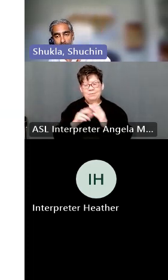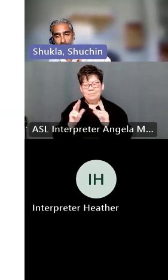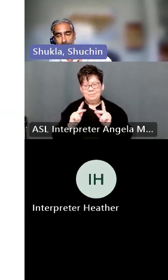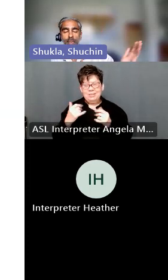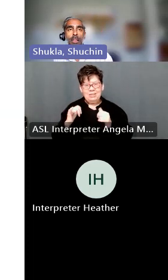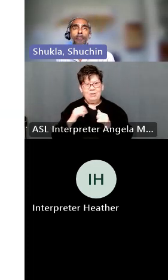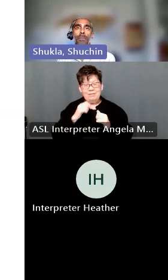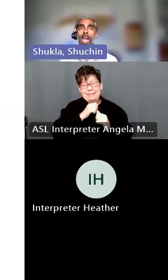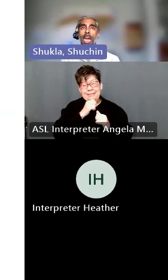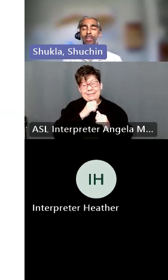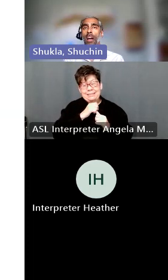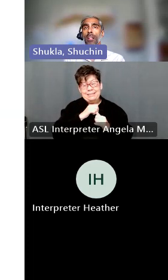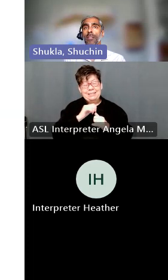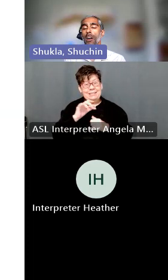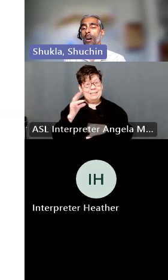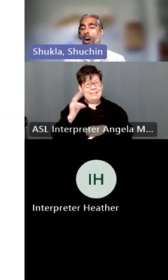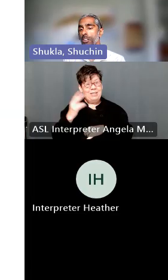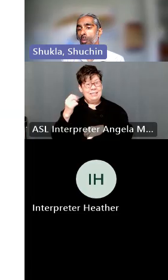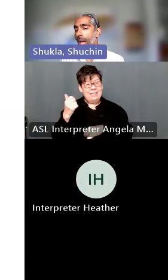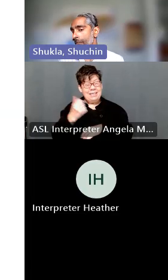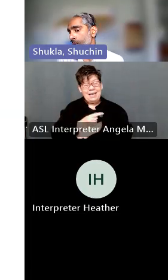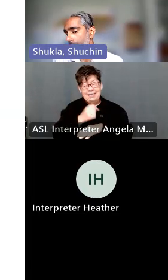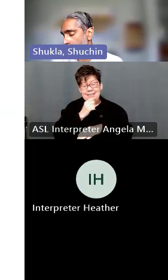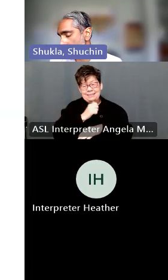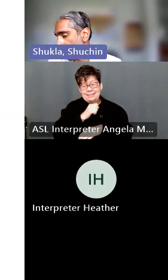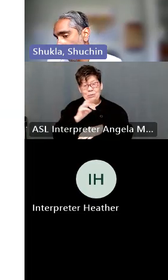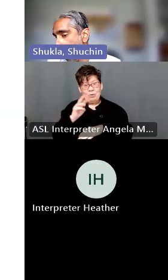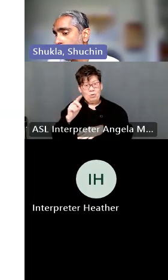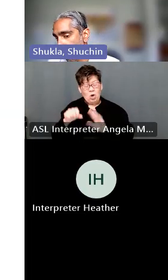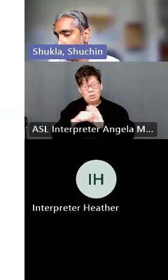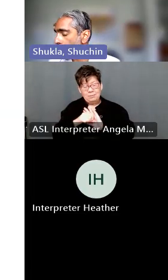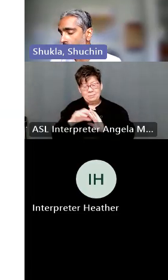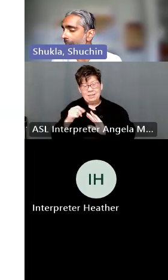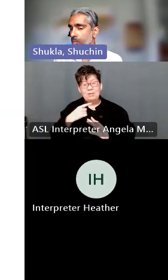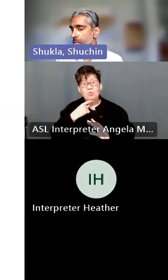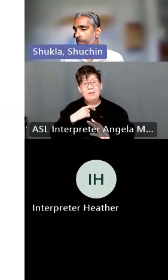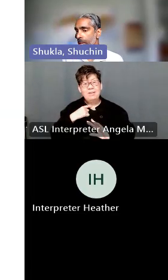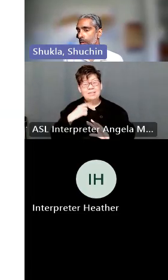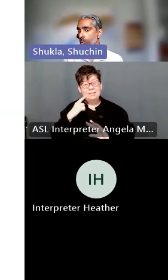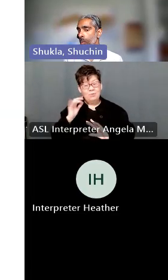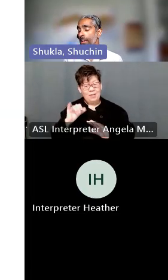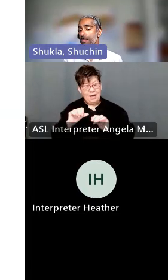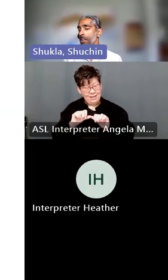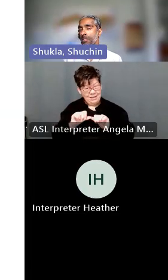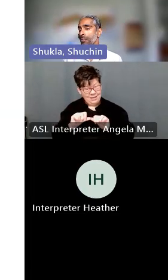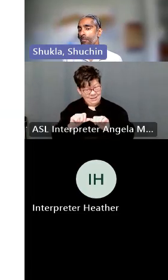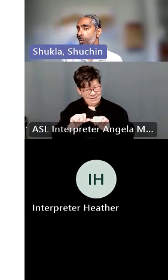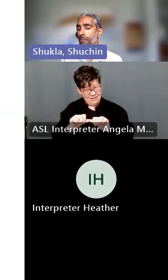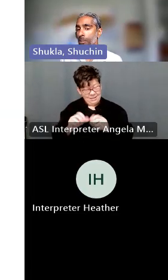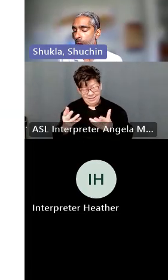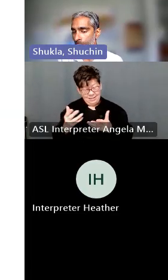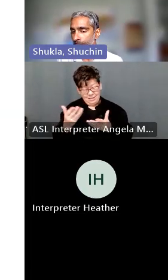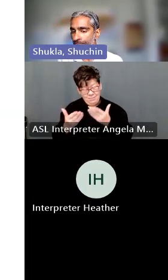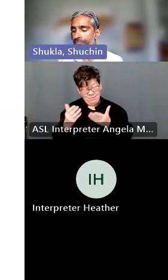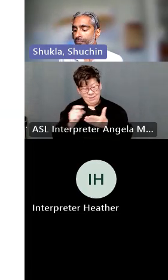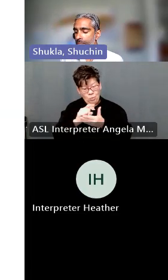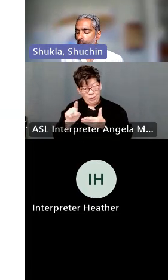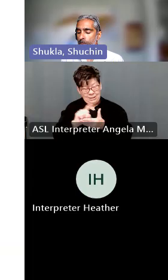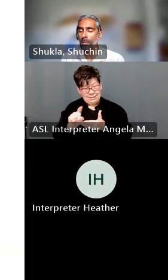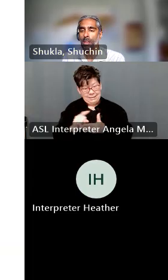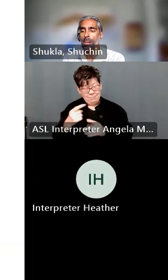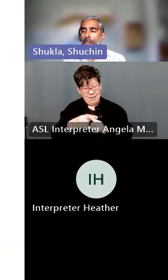withdrawal for 7 to 10 days. And they'll also have cravings for however long that might last, which might be weeks, months, or even